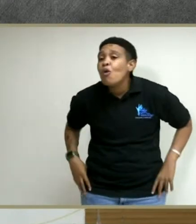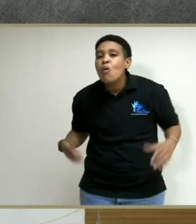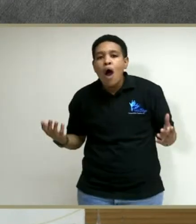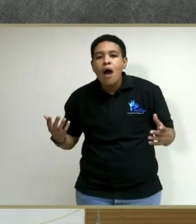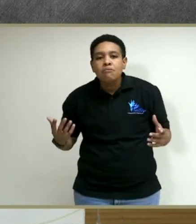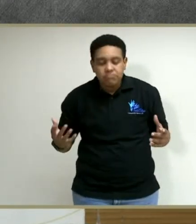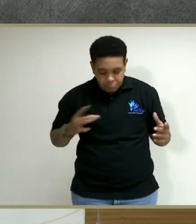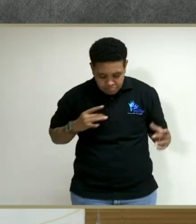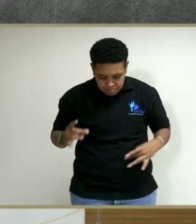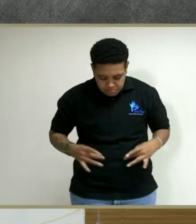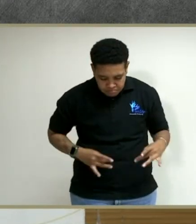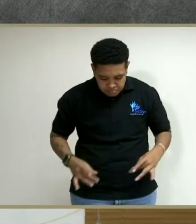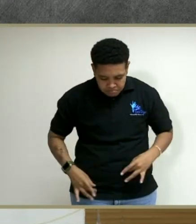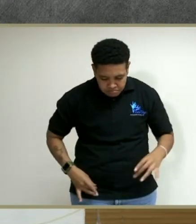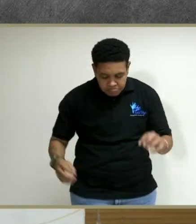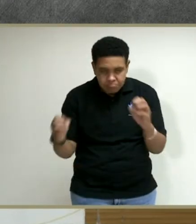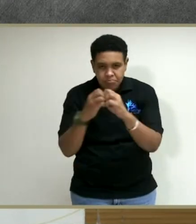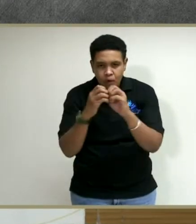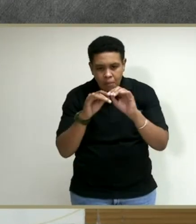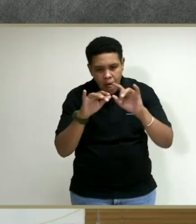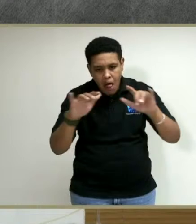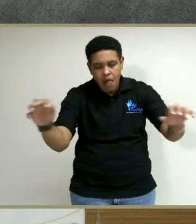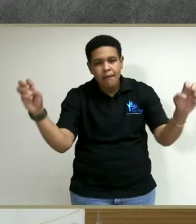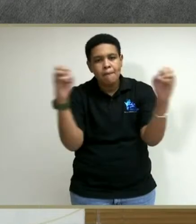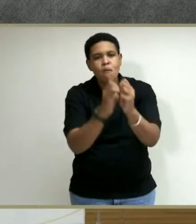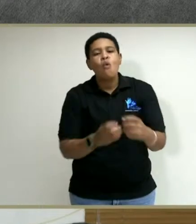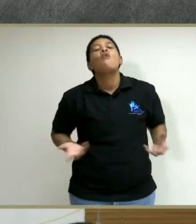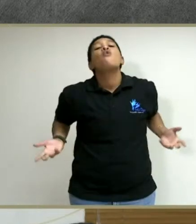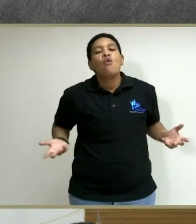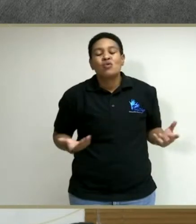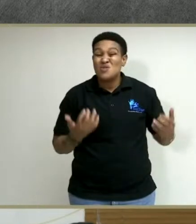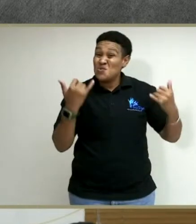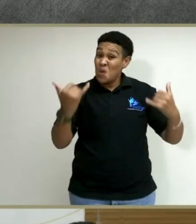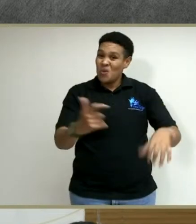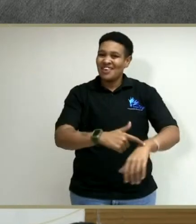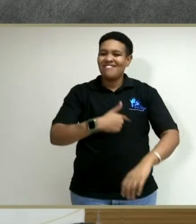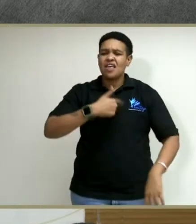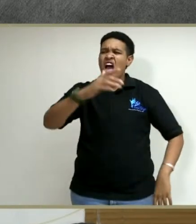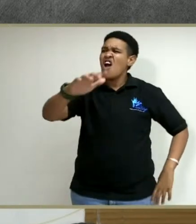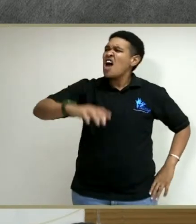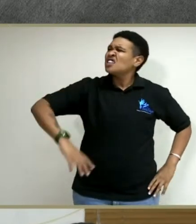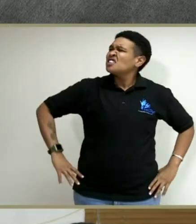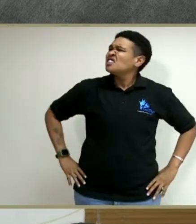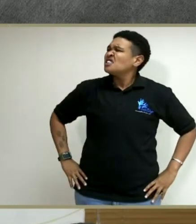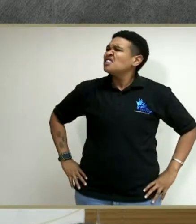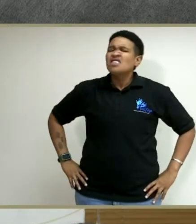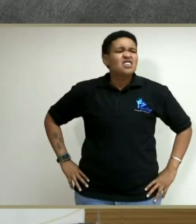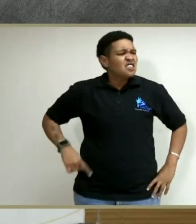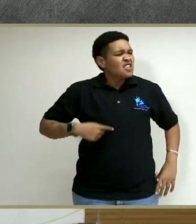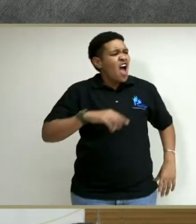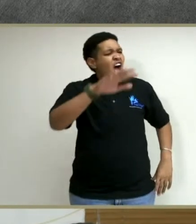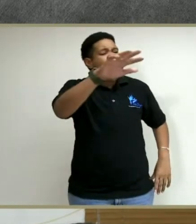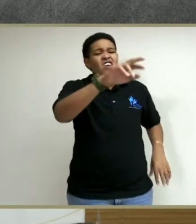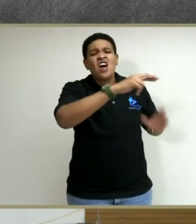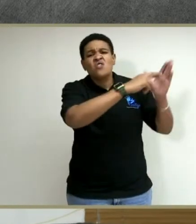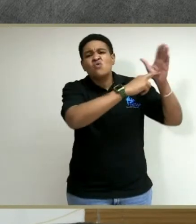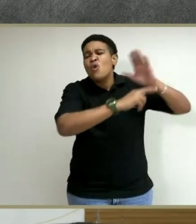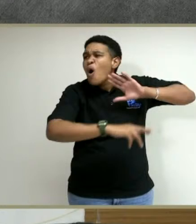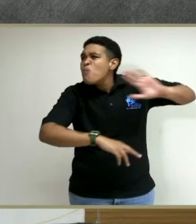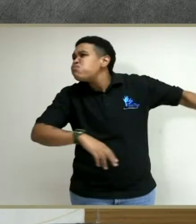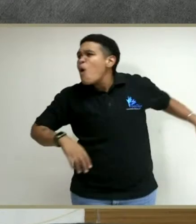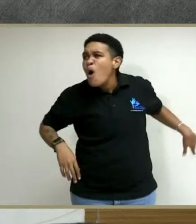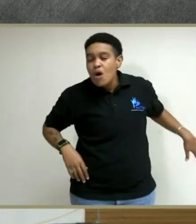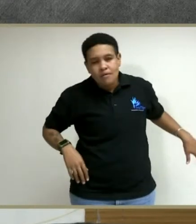exposure and increased transmission rates. So this is not the time to let go of your precautions. Now is the time